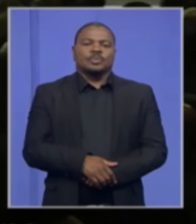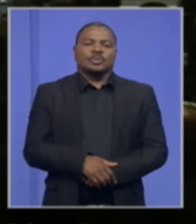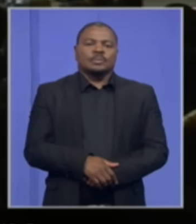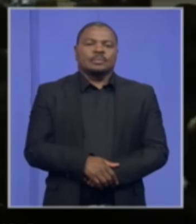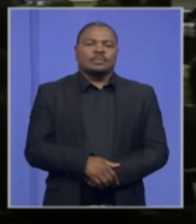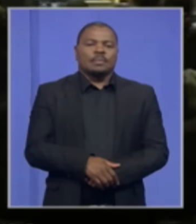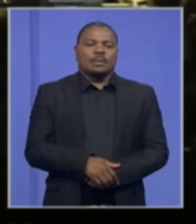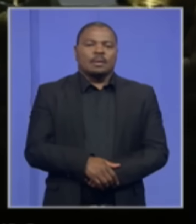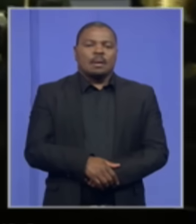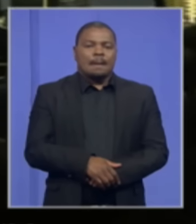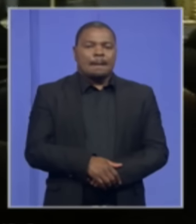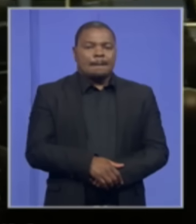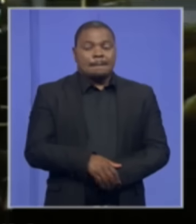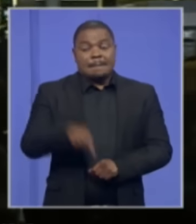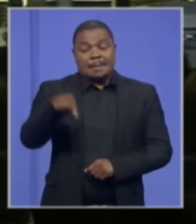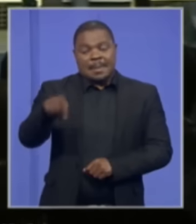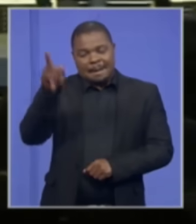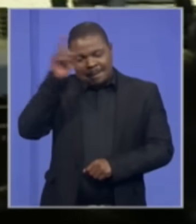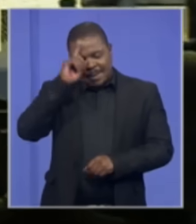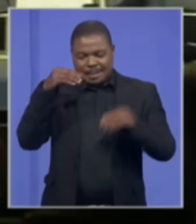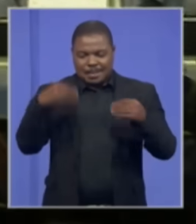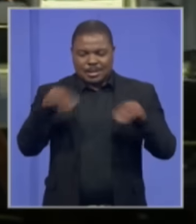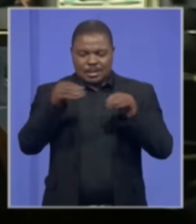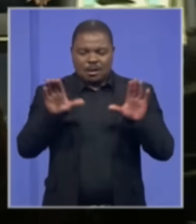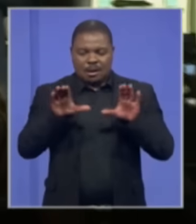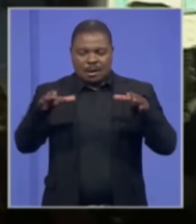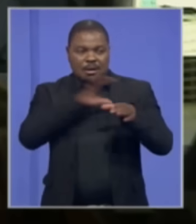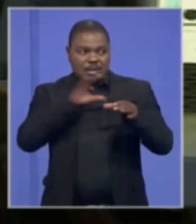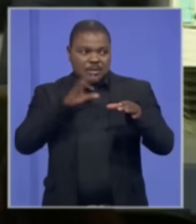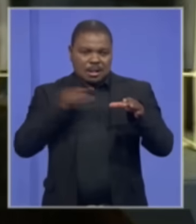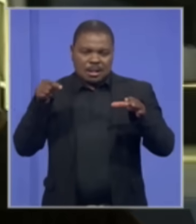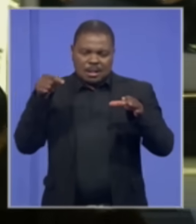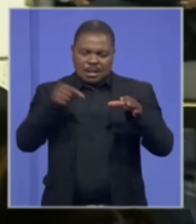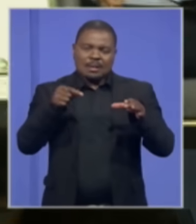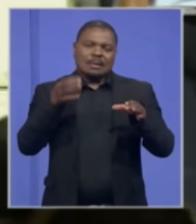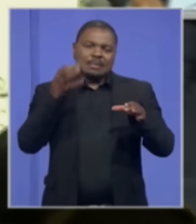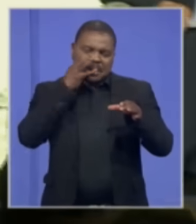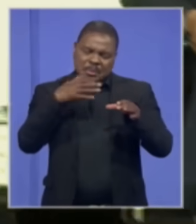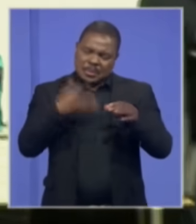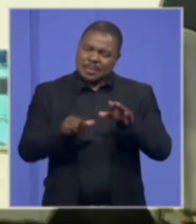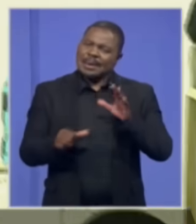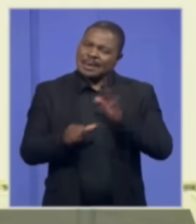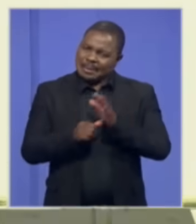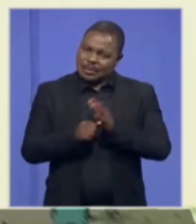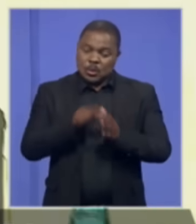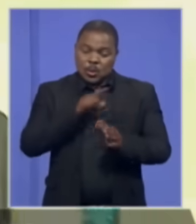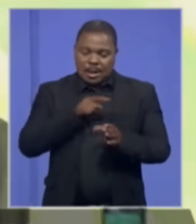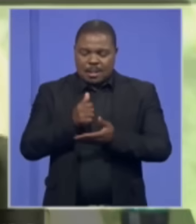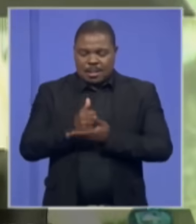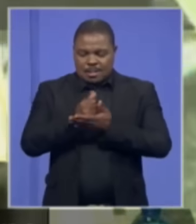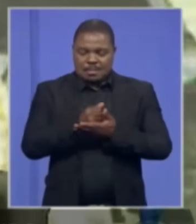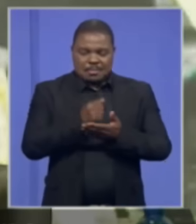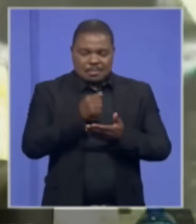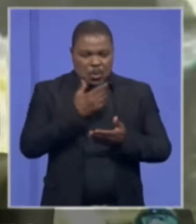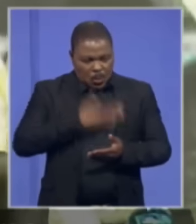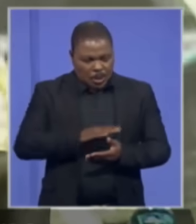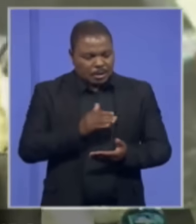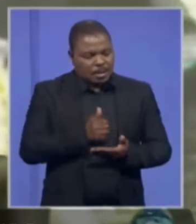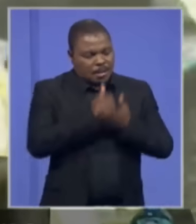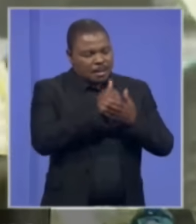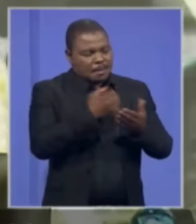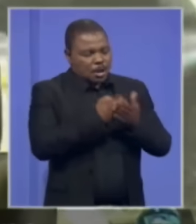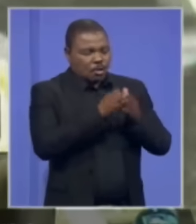Lekgotla lena la dikgwebo tsa batho ba batsho le hatelletse bohlokwa ba seboka sena se reretsweng ho potlakisa kgolo ya moruo wa naha. I'm sure Minister